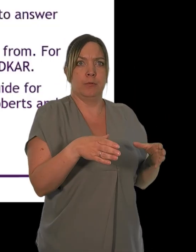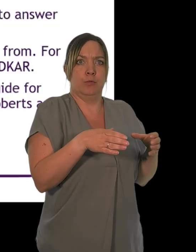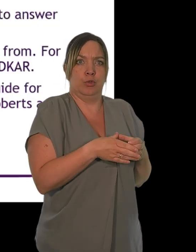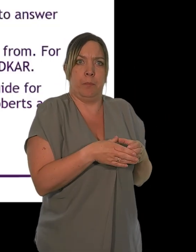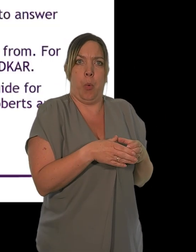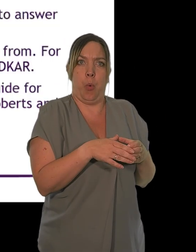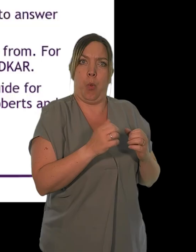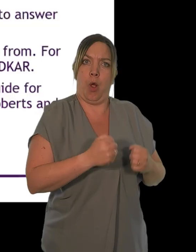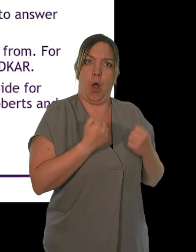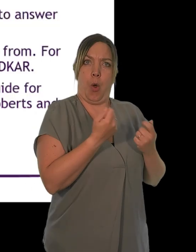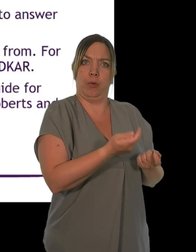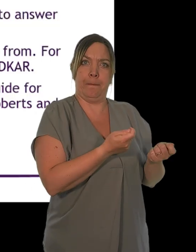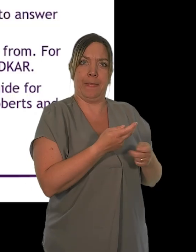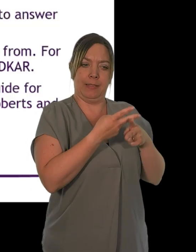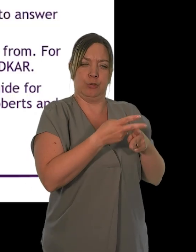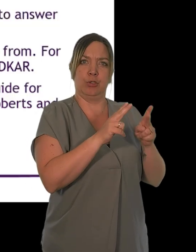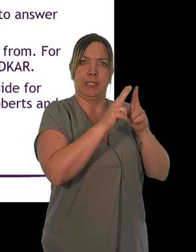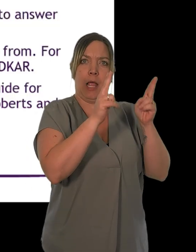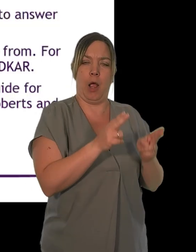question 7,